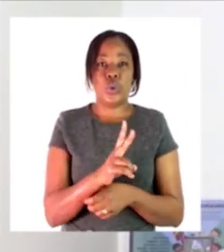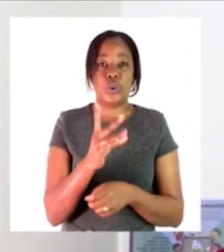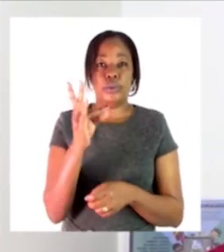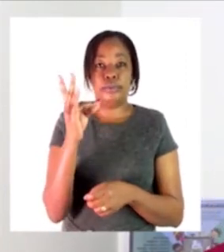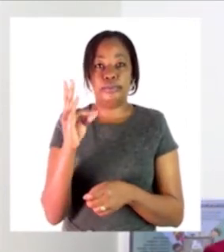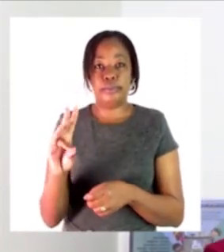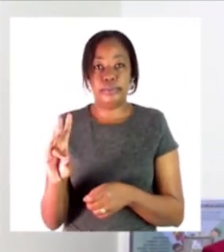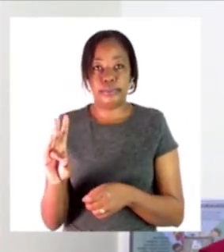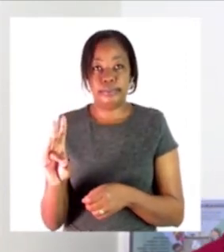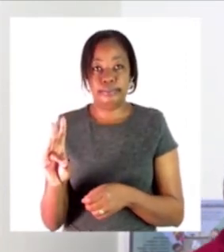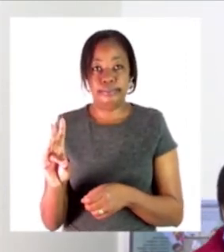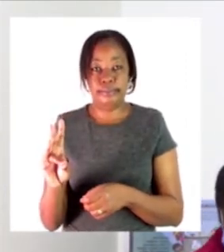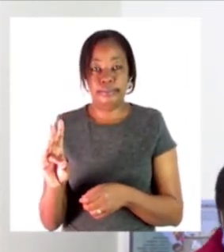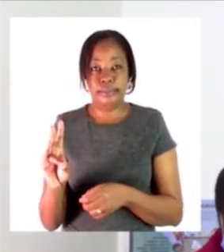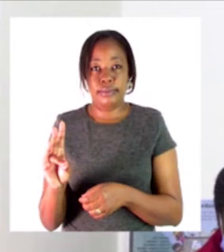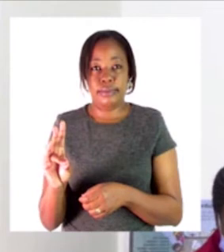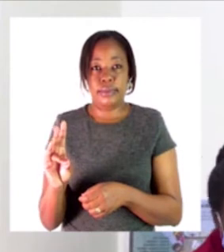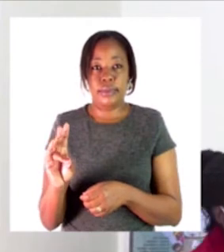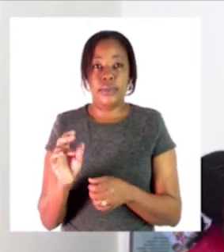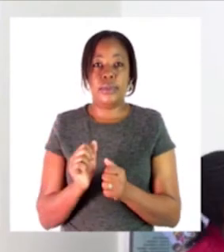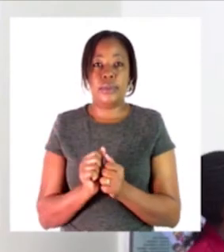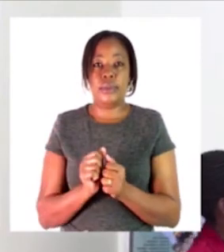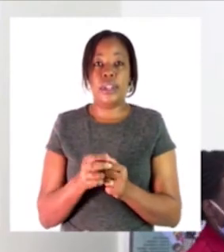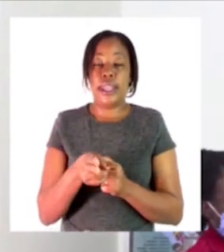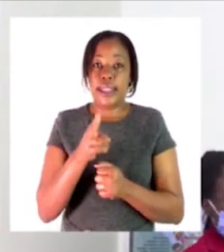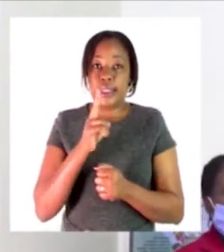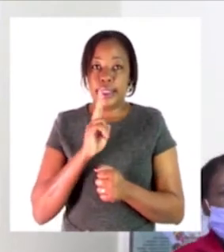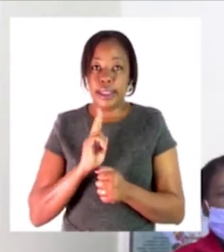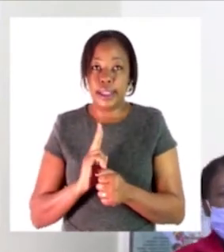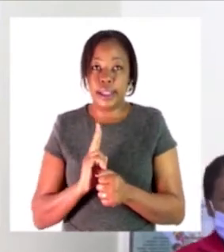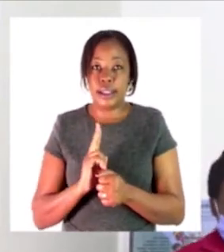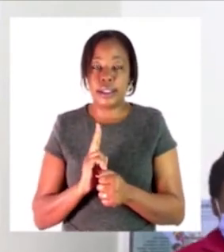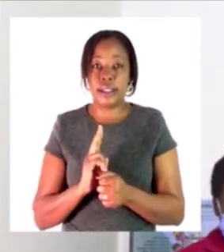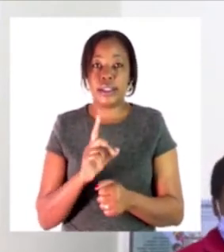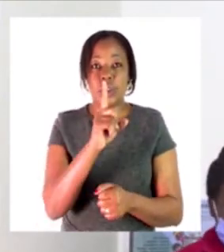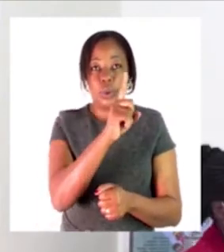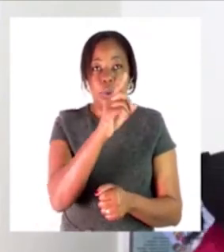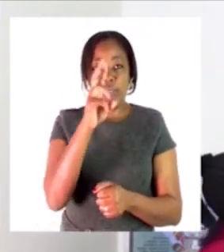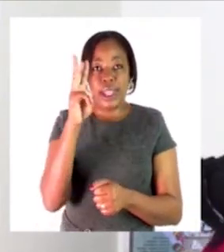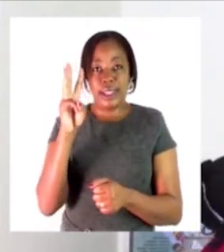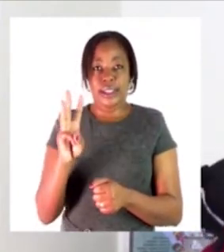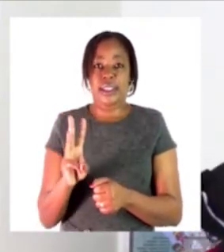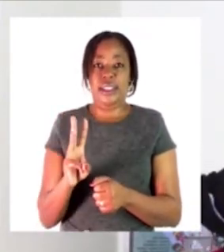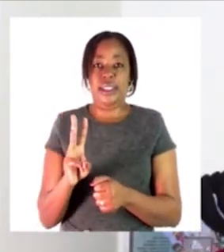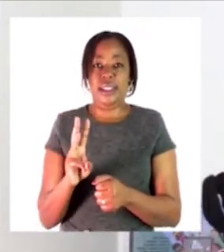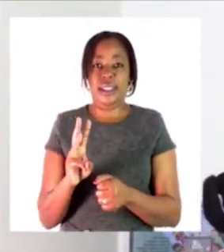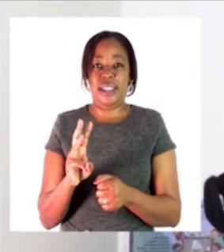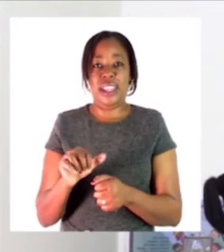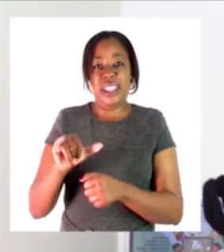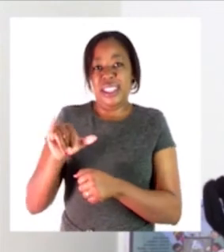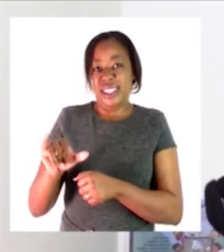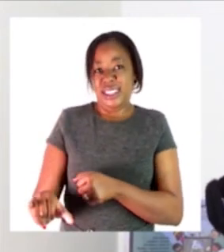27. And they are telling us the answer is 13 and remainder 1. How did they get a remainder of 1?